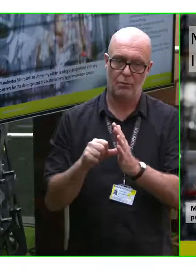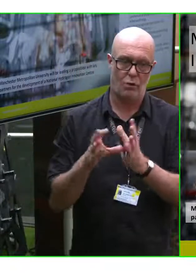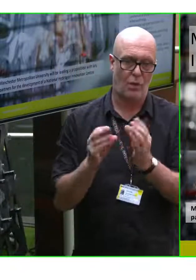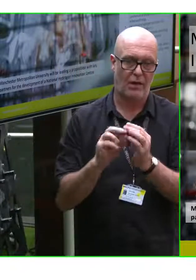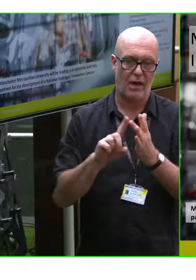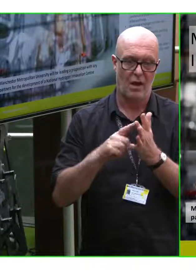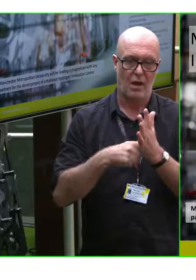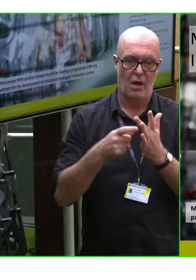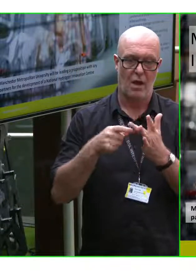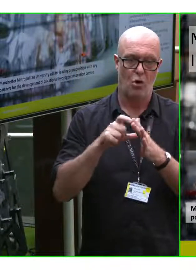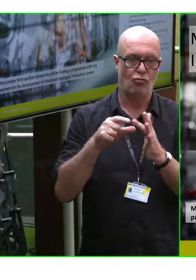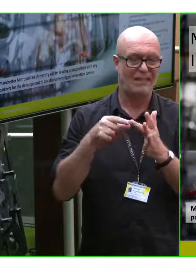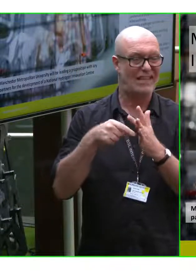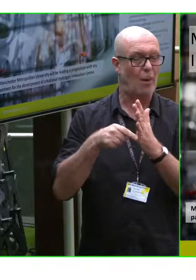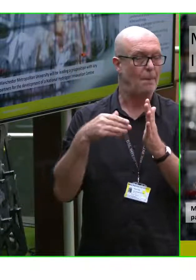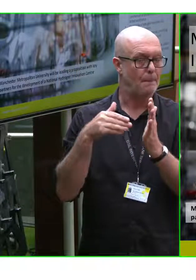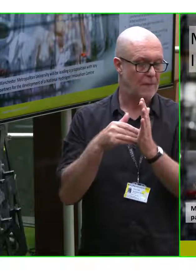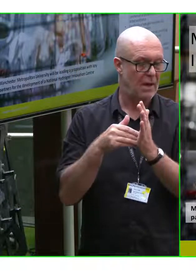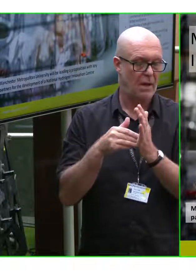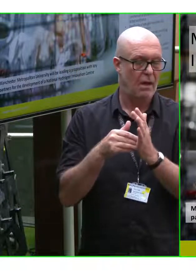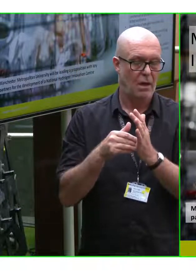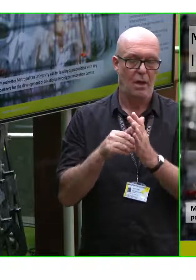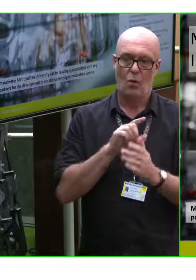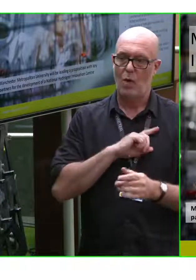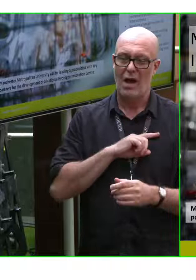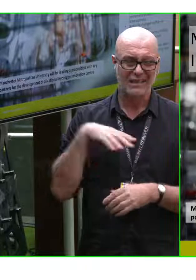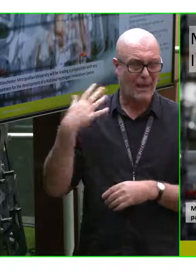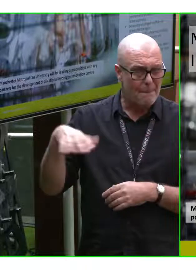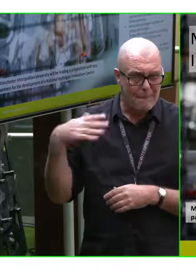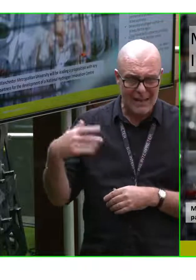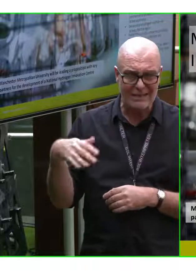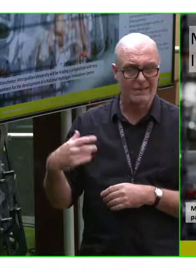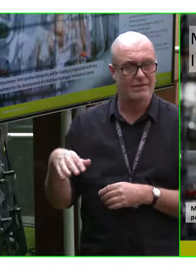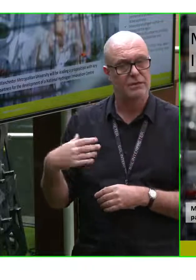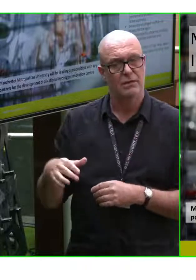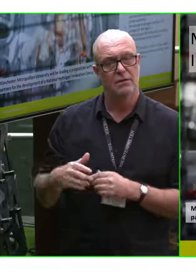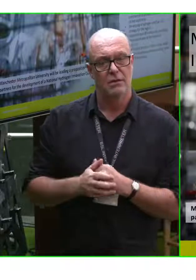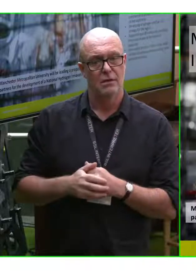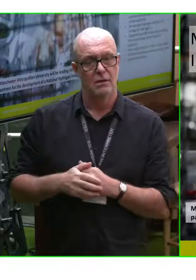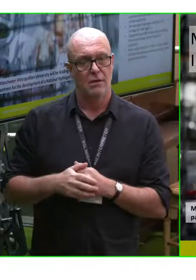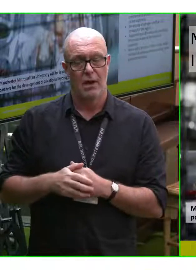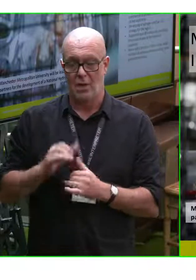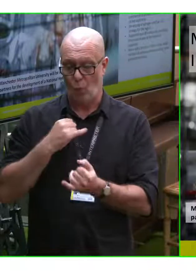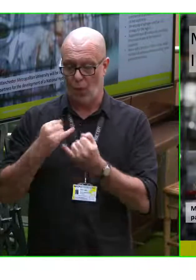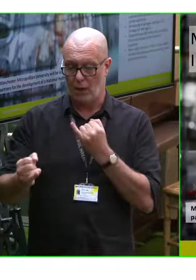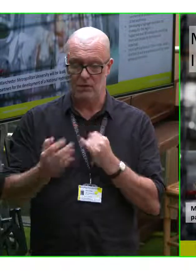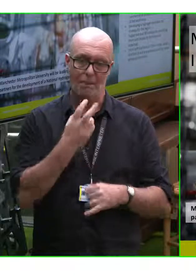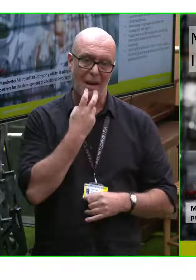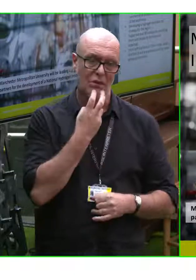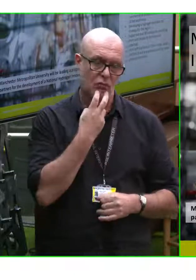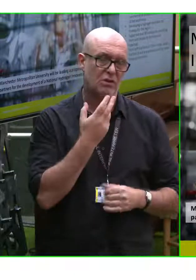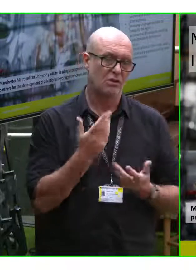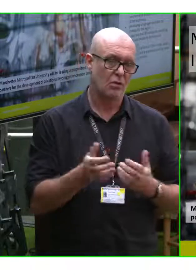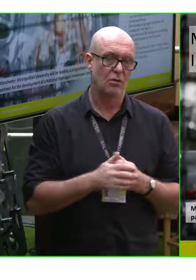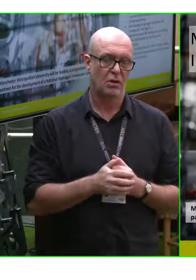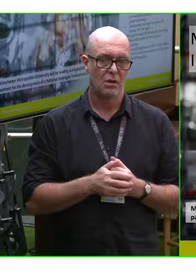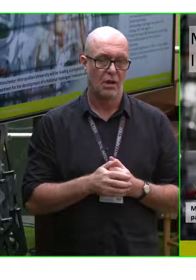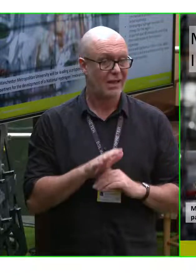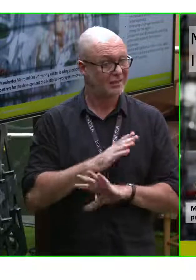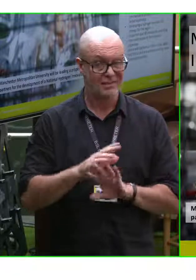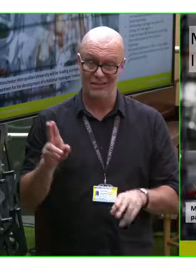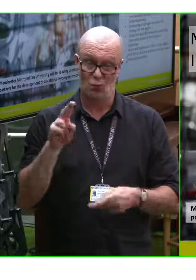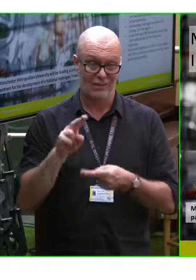more expensive than platinum. Fuel cells have a problem in the fact that the stacks within platinum, and it's not cheap. I remember when I bought my wedding